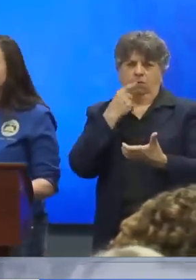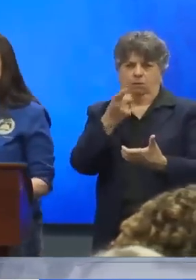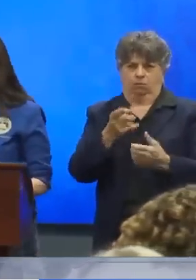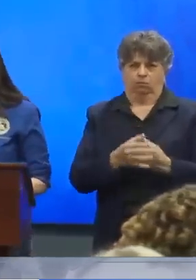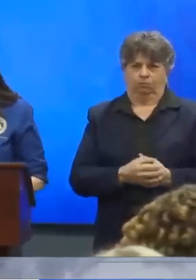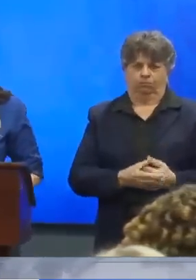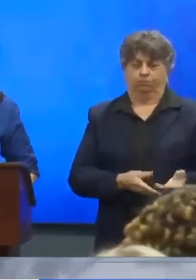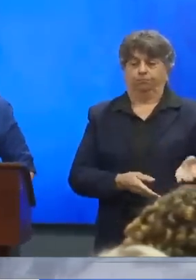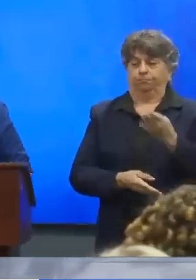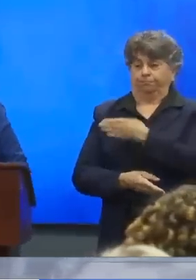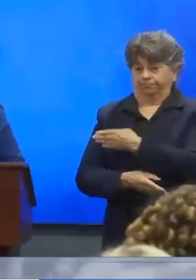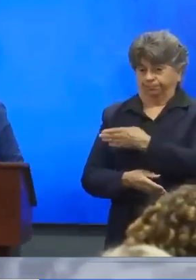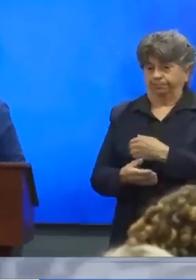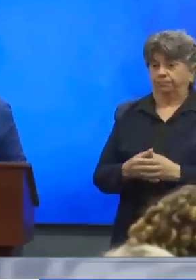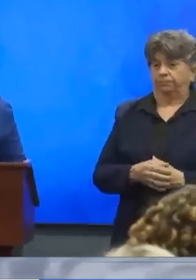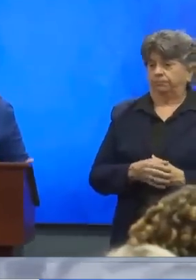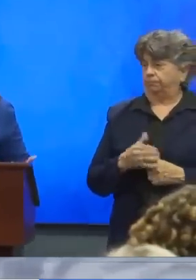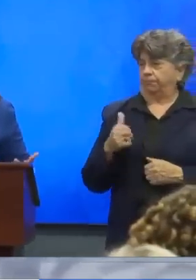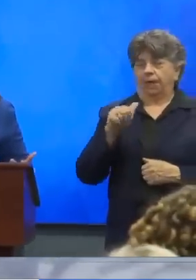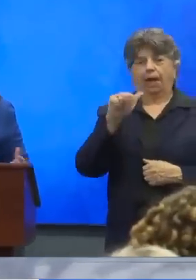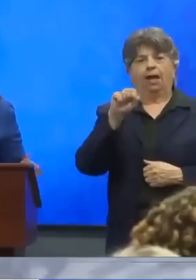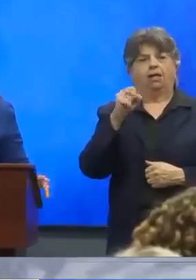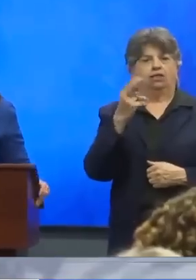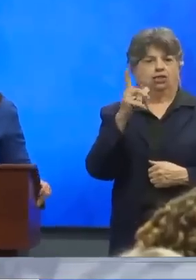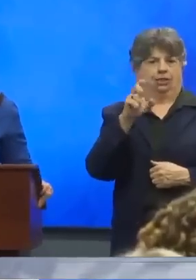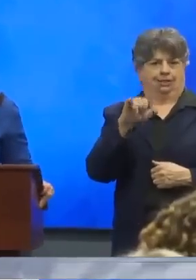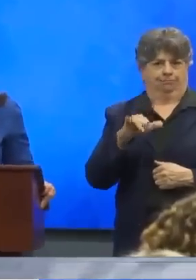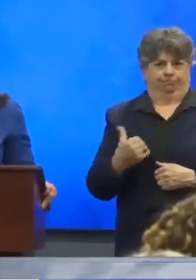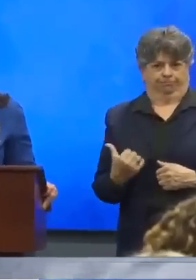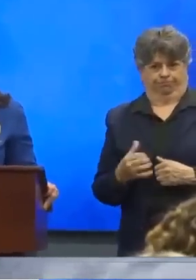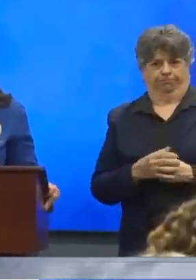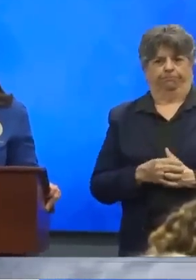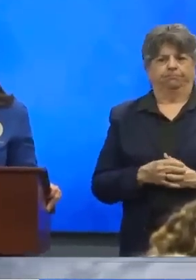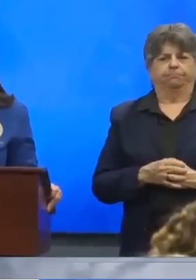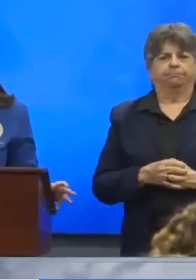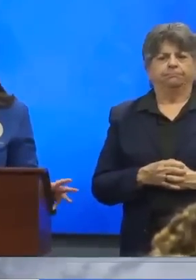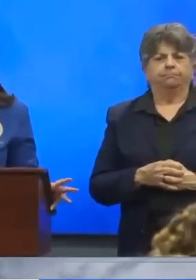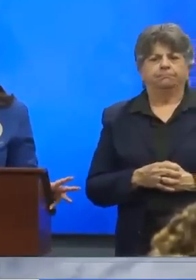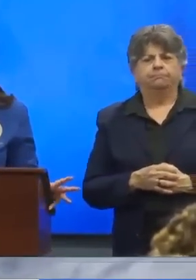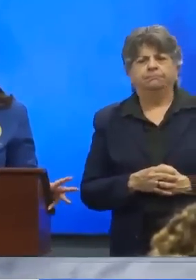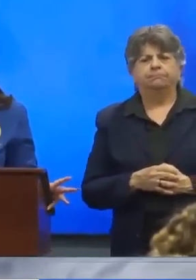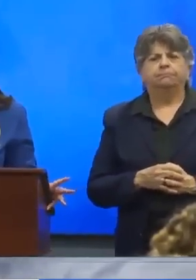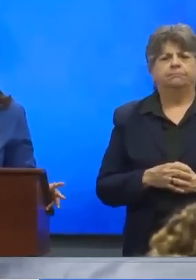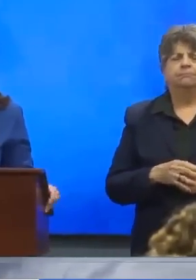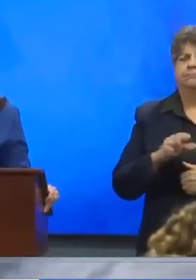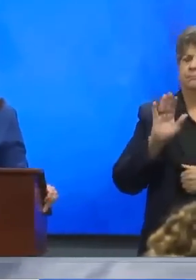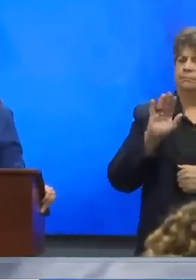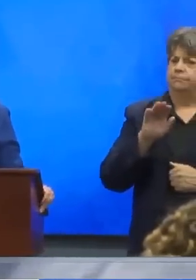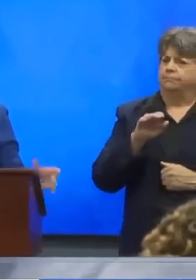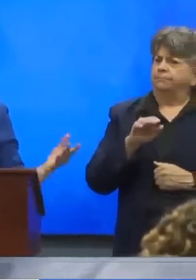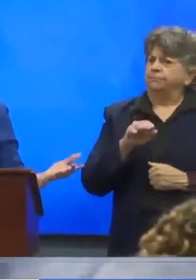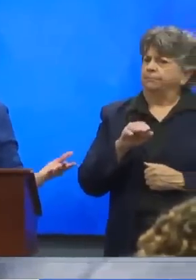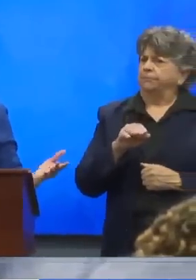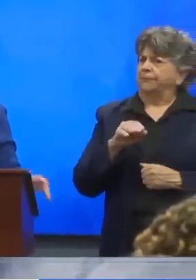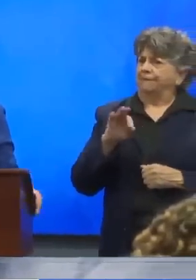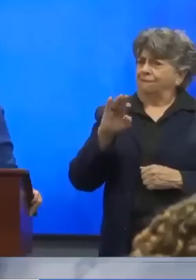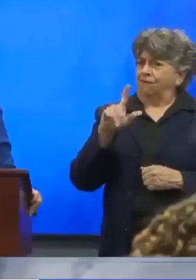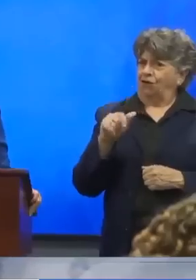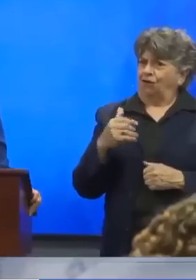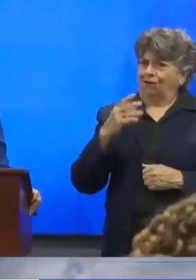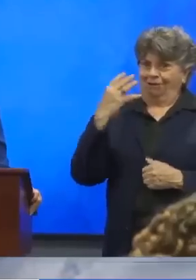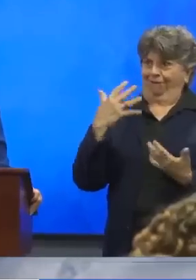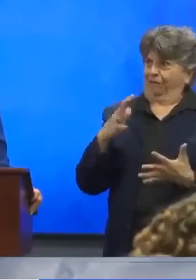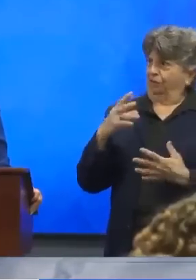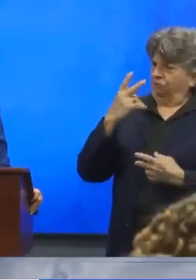Thank you, Governor. You know, Florida is experiencing a net in migration boom. And when we gathered